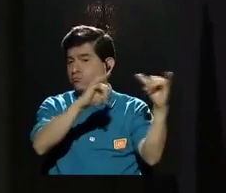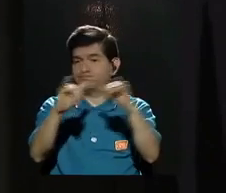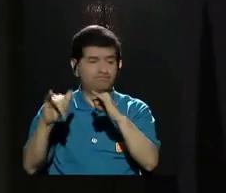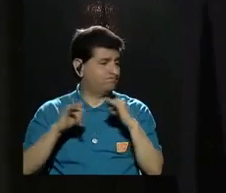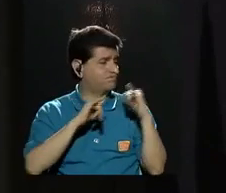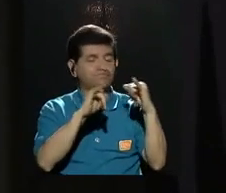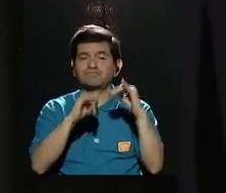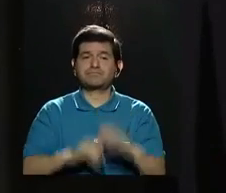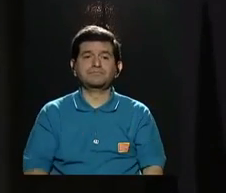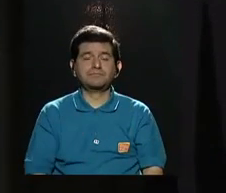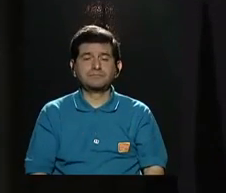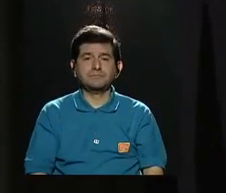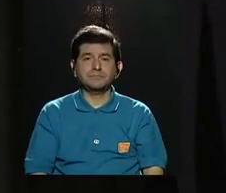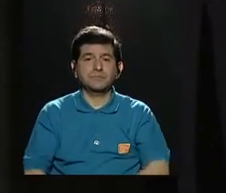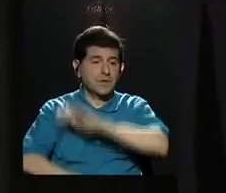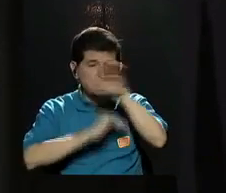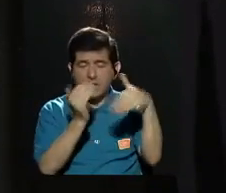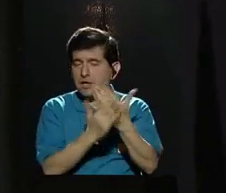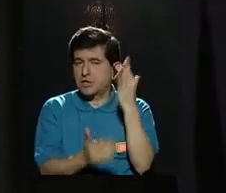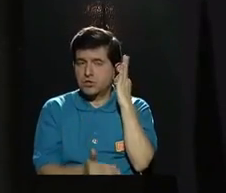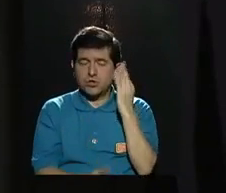that all the women are not white,